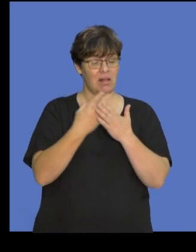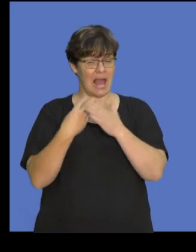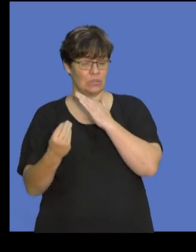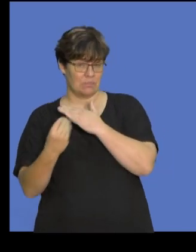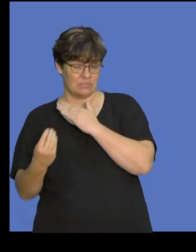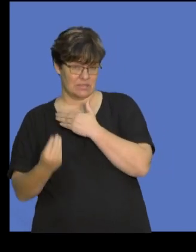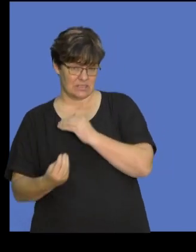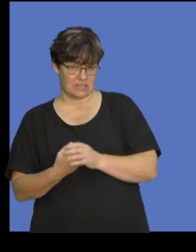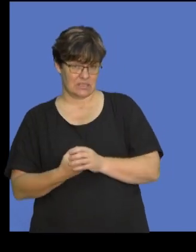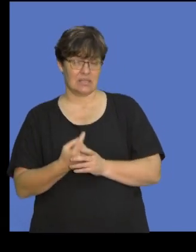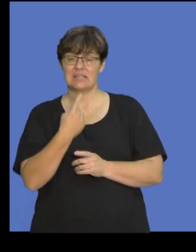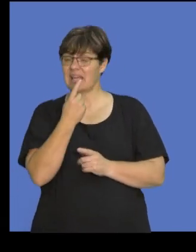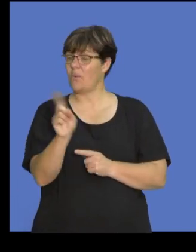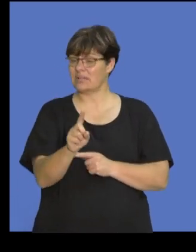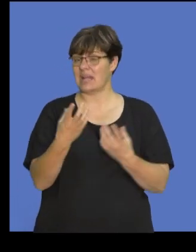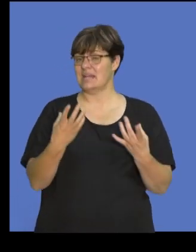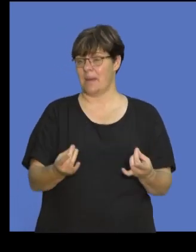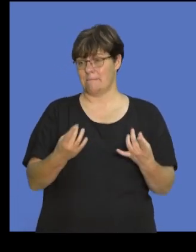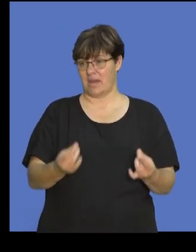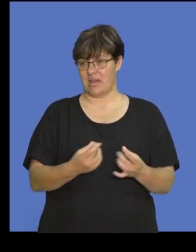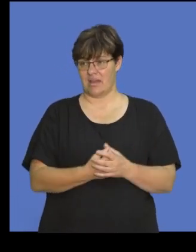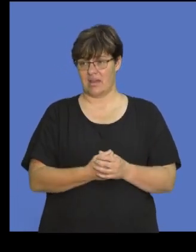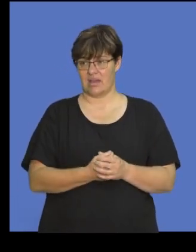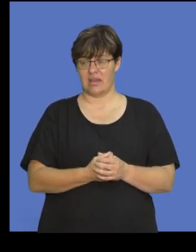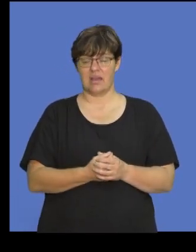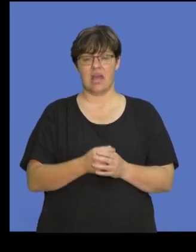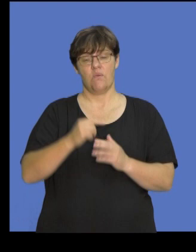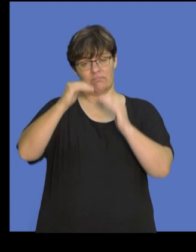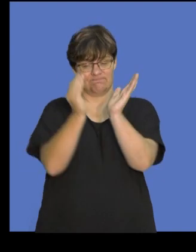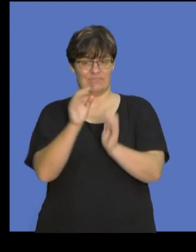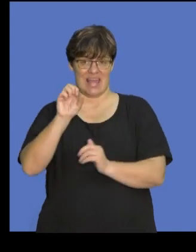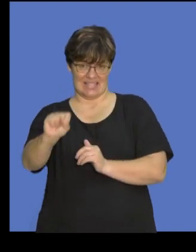the possible outcomes is given as the number, and then in